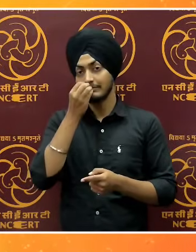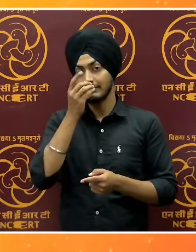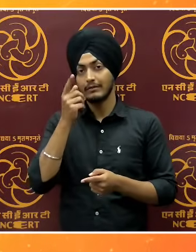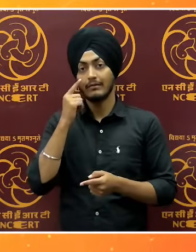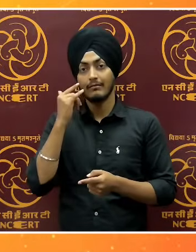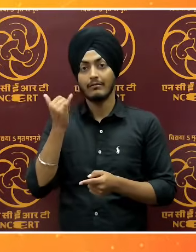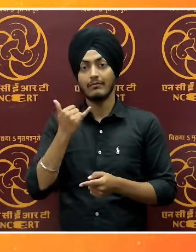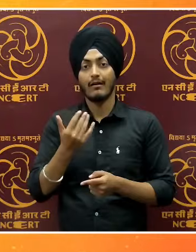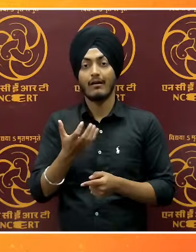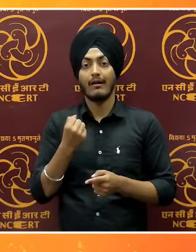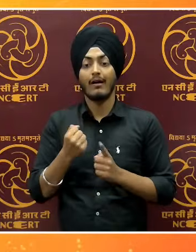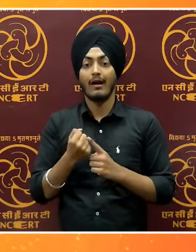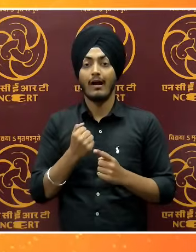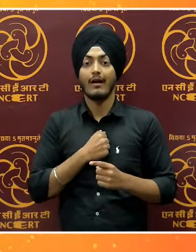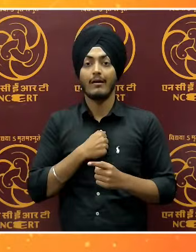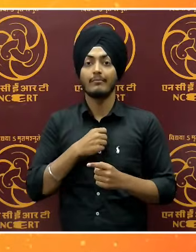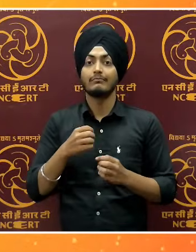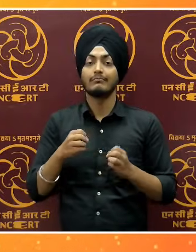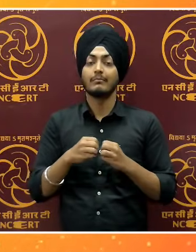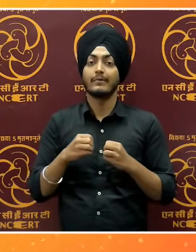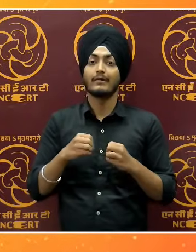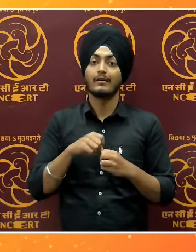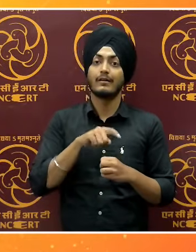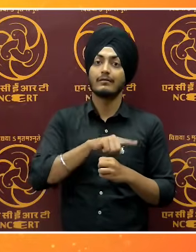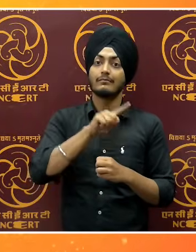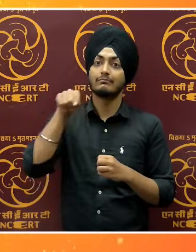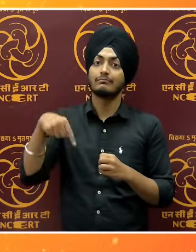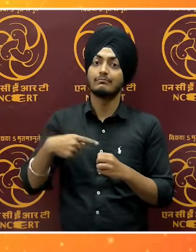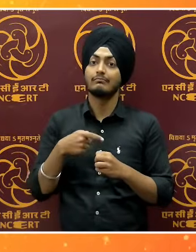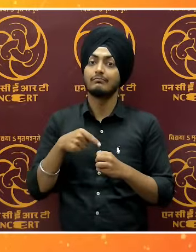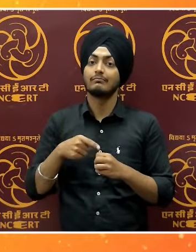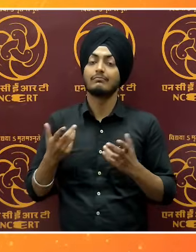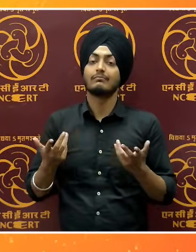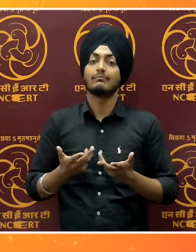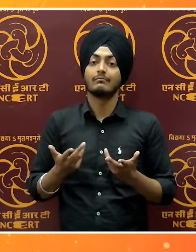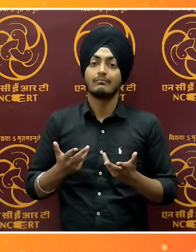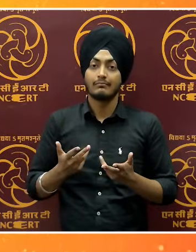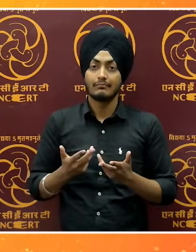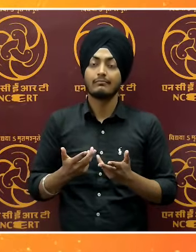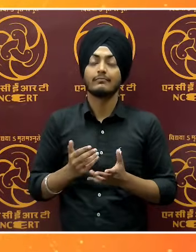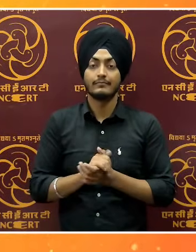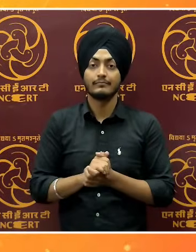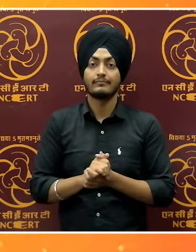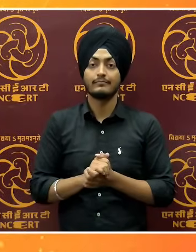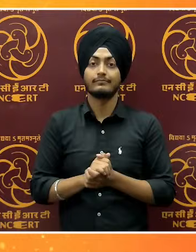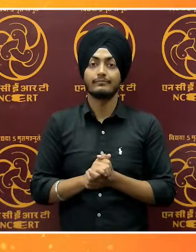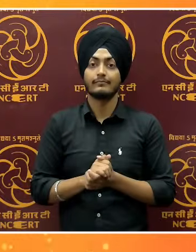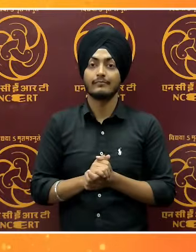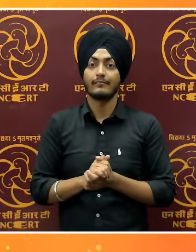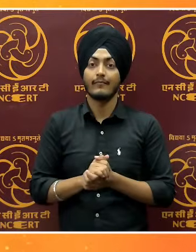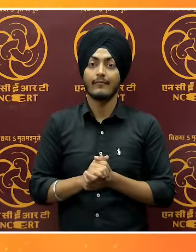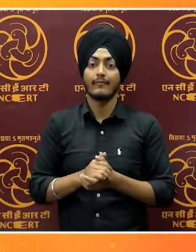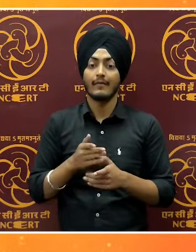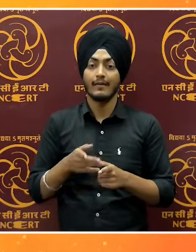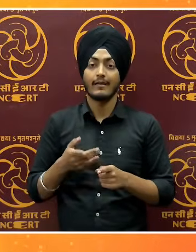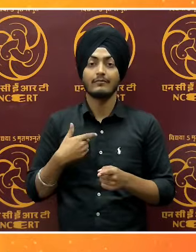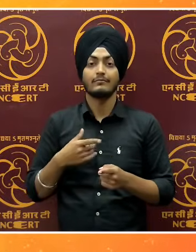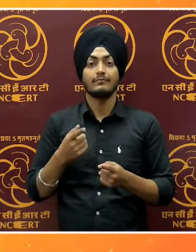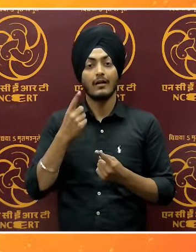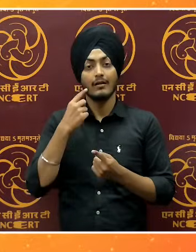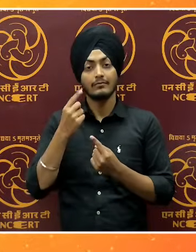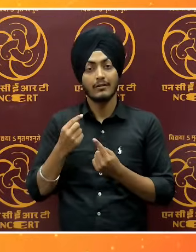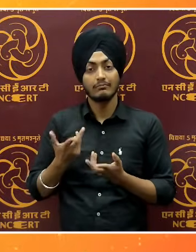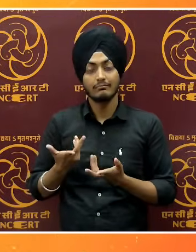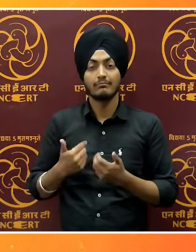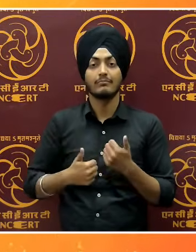the direction at the point P2. That means the magnetic field is inward. So in examination or